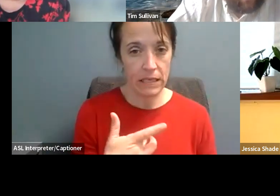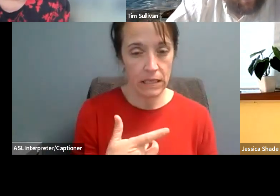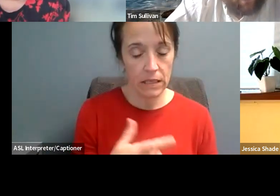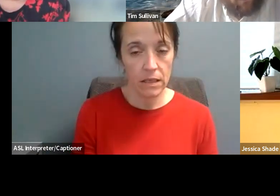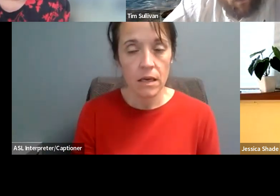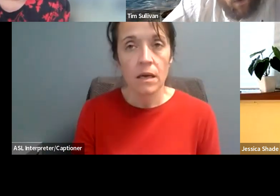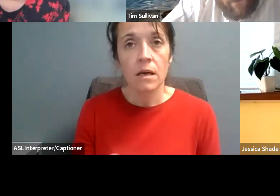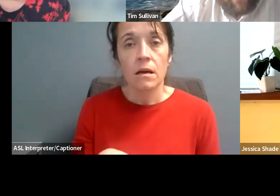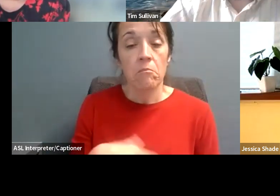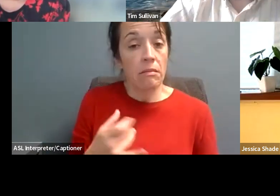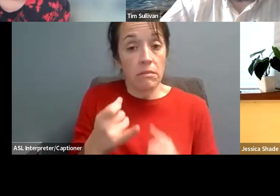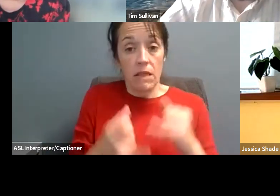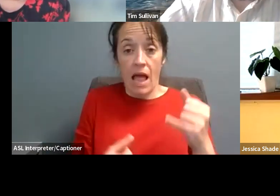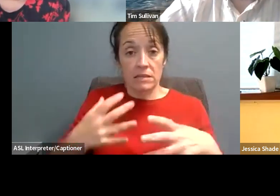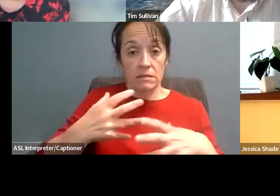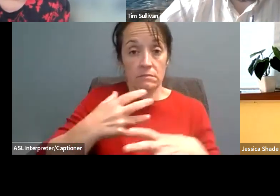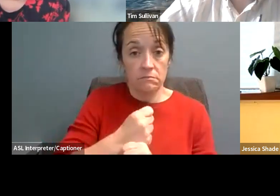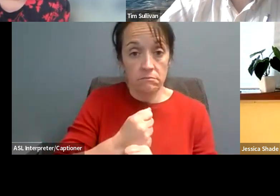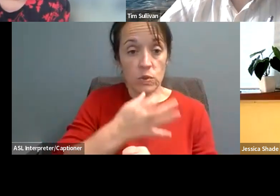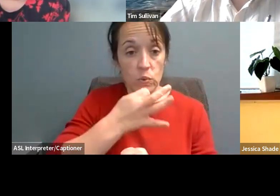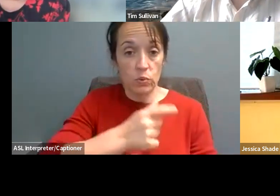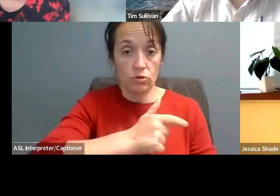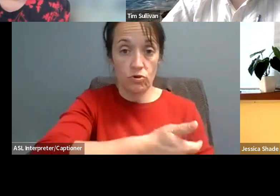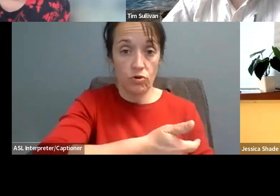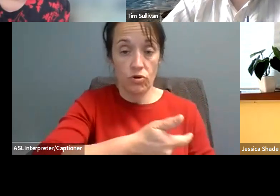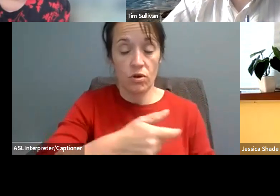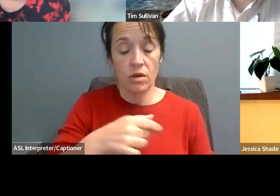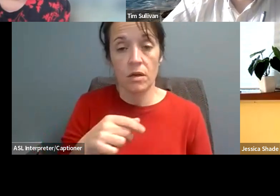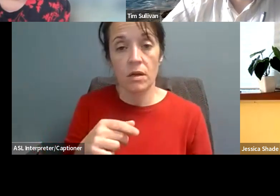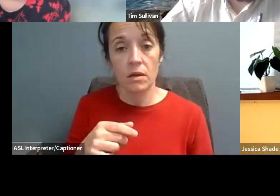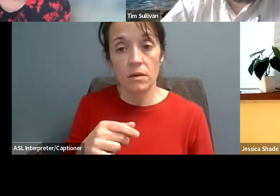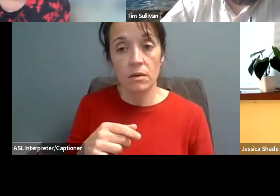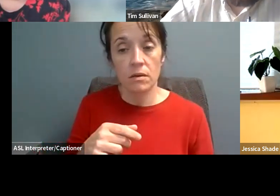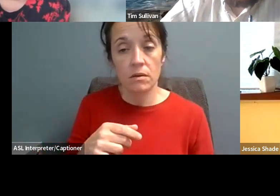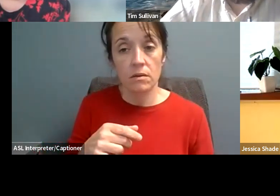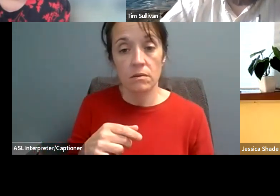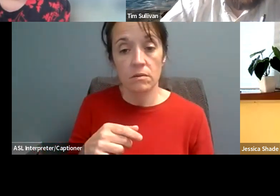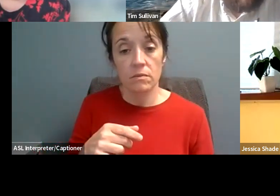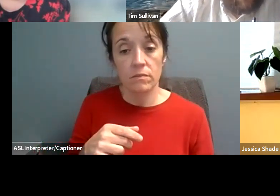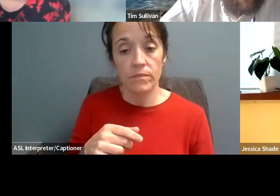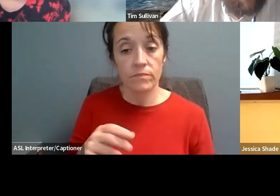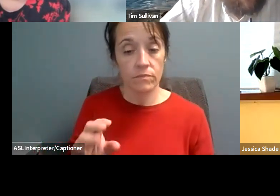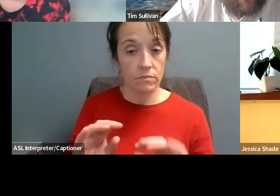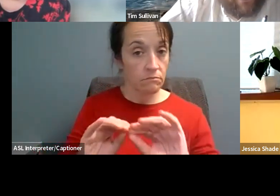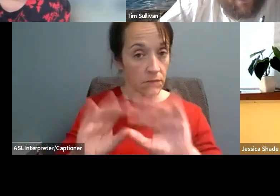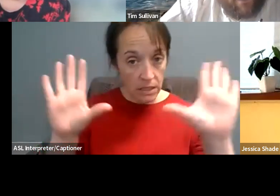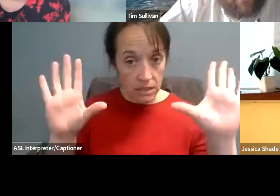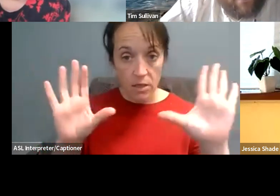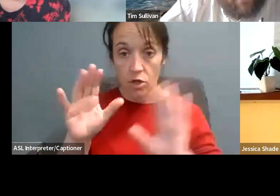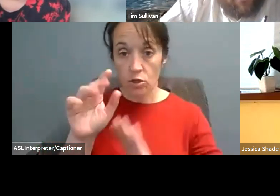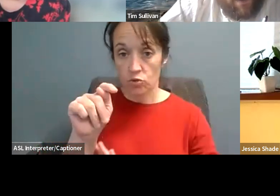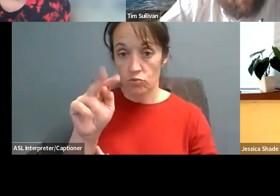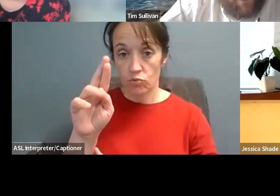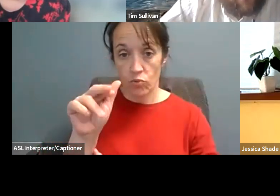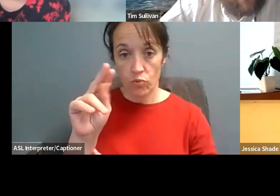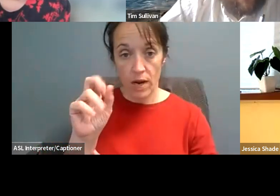is, I mentioned transparency. It may be a cliche, but I always think that